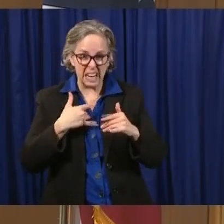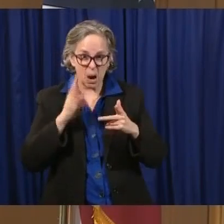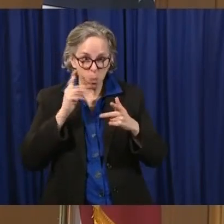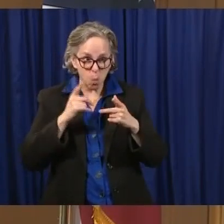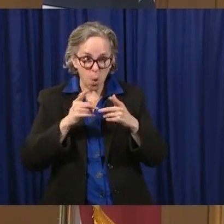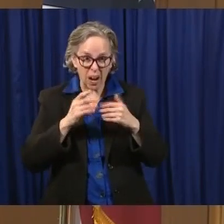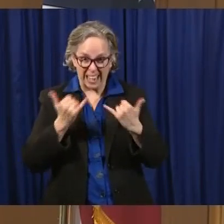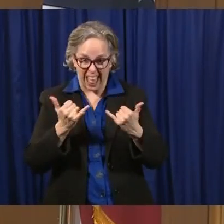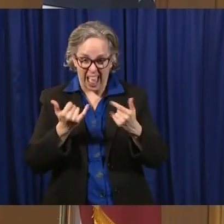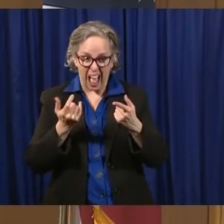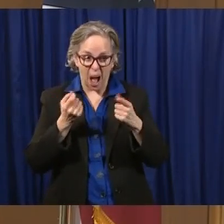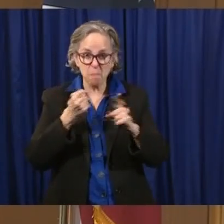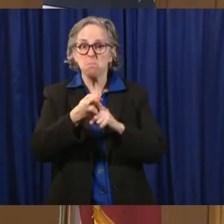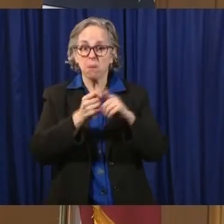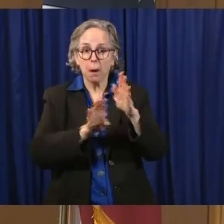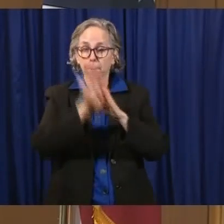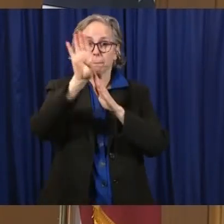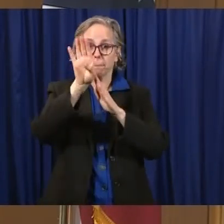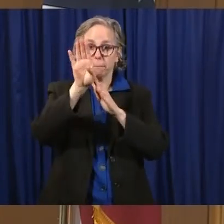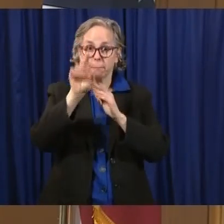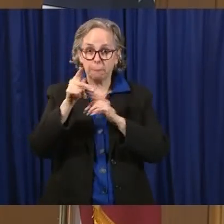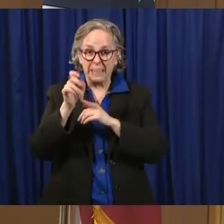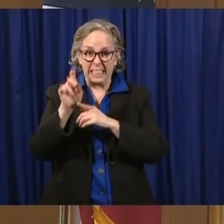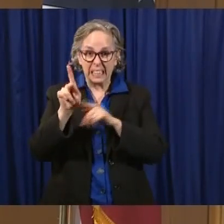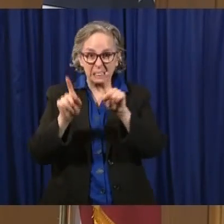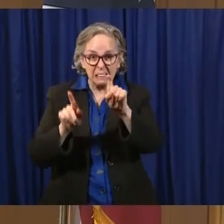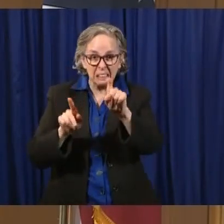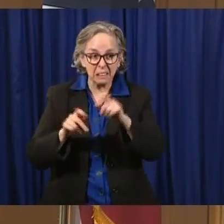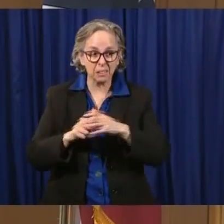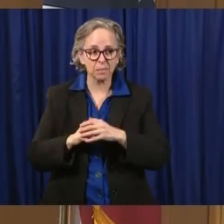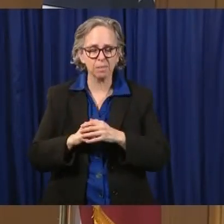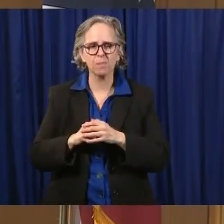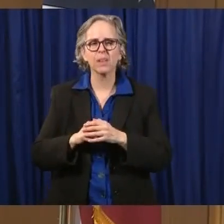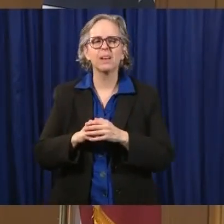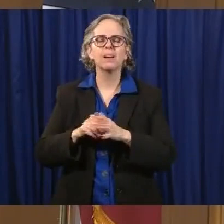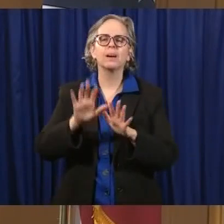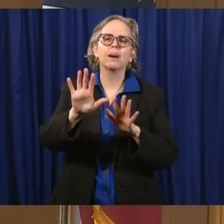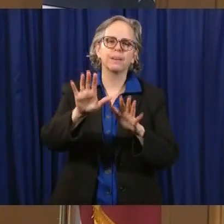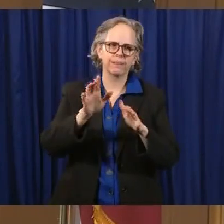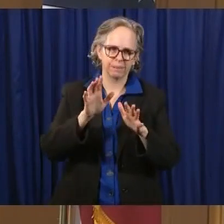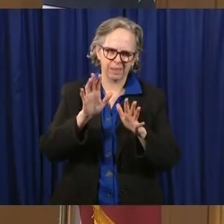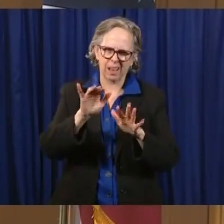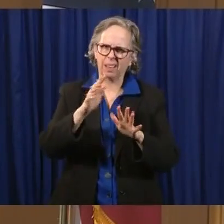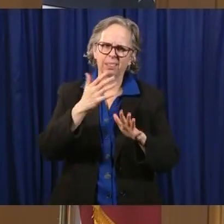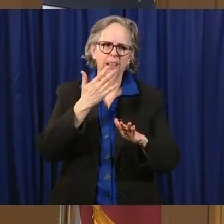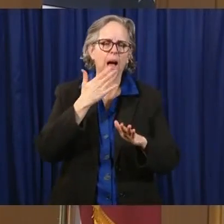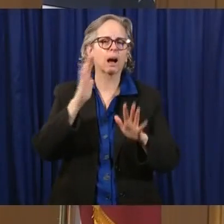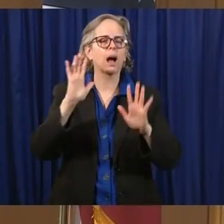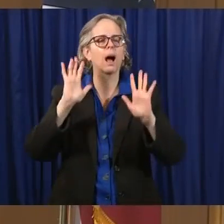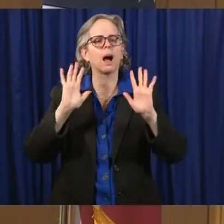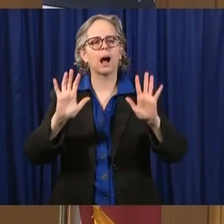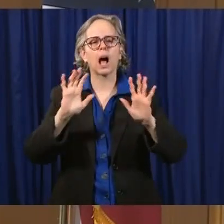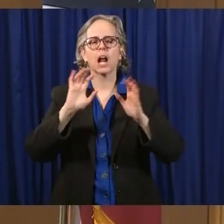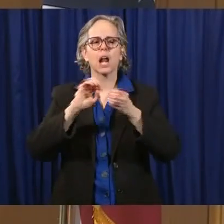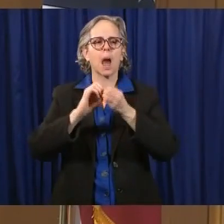Well, I'll start on that. First of all, thank God the numbers are better than the modeling. That's number one.